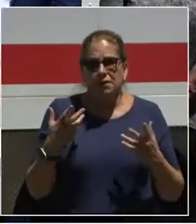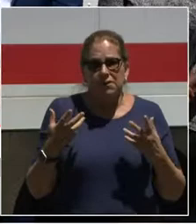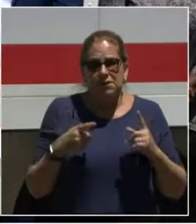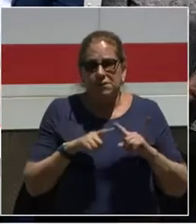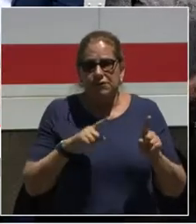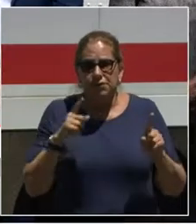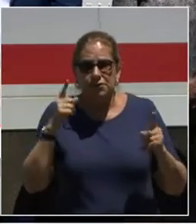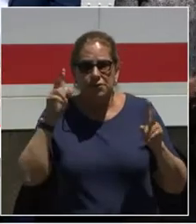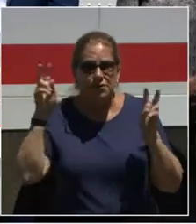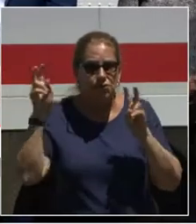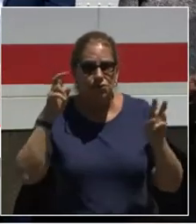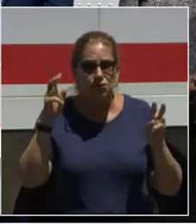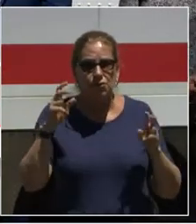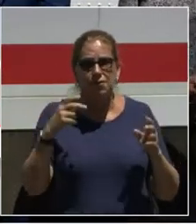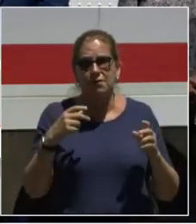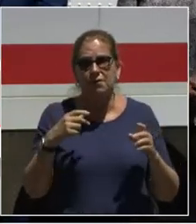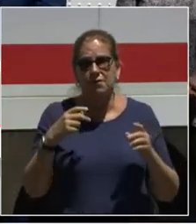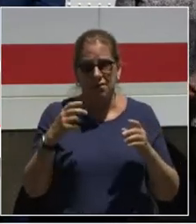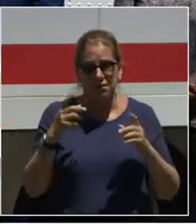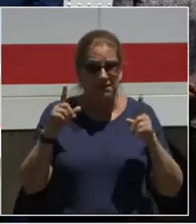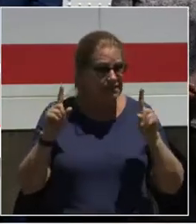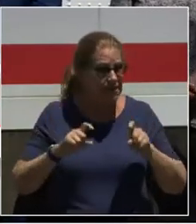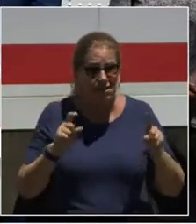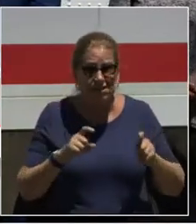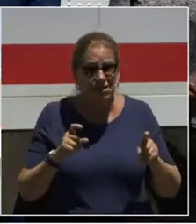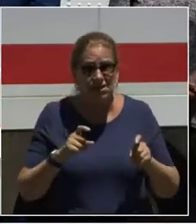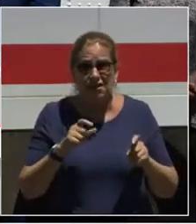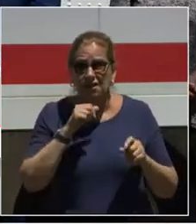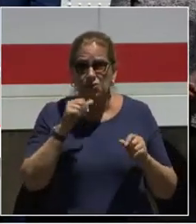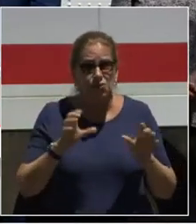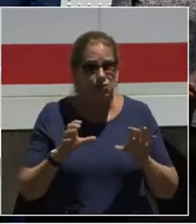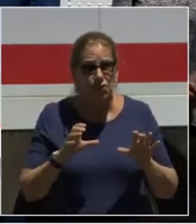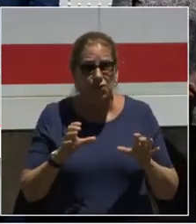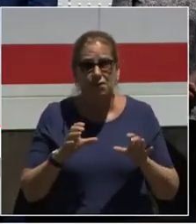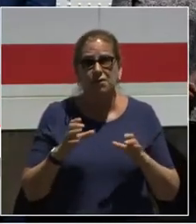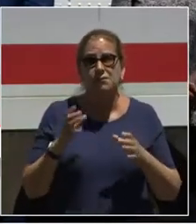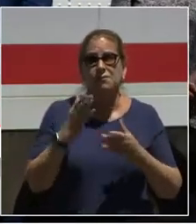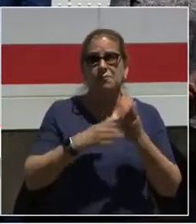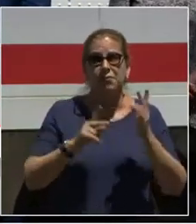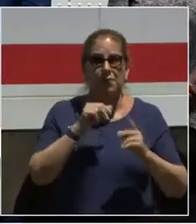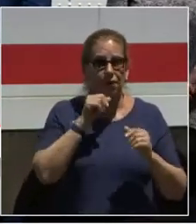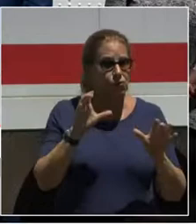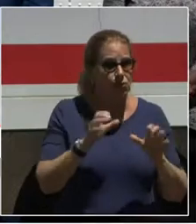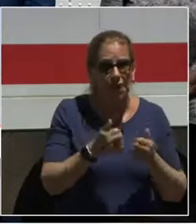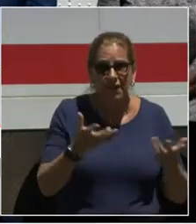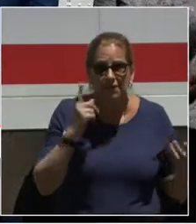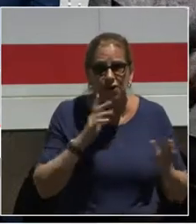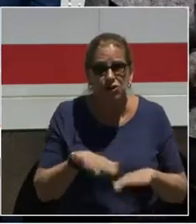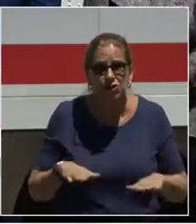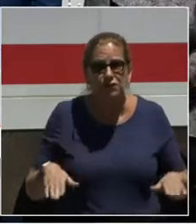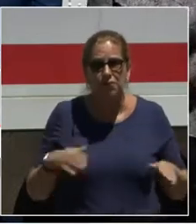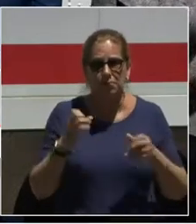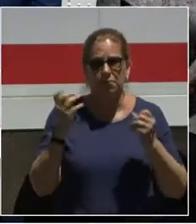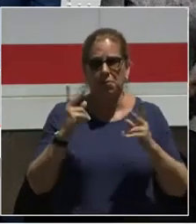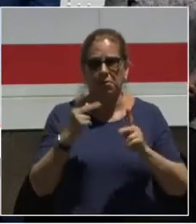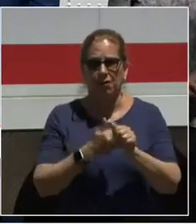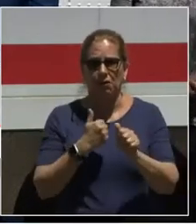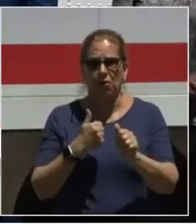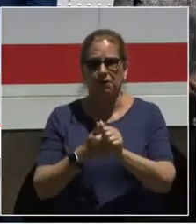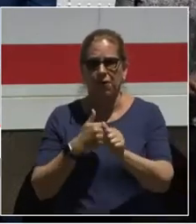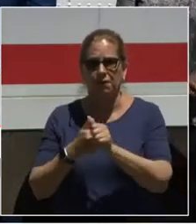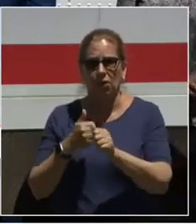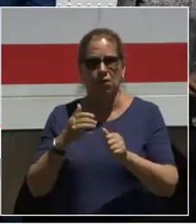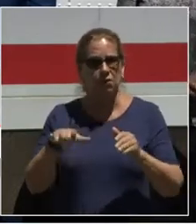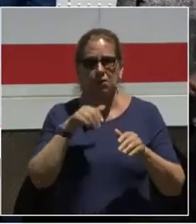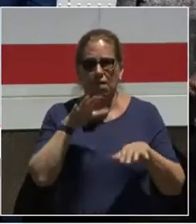in-person care for their children. And the most important consequence of that is that children have fallen behind on their vaccinations. Now,